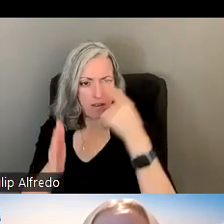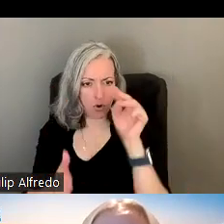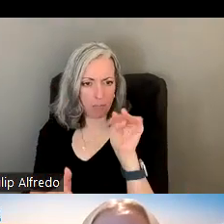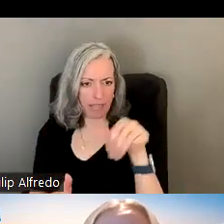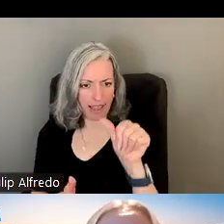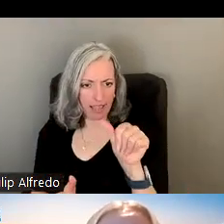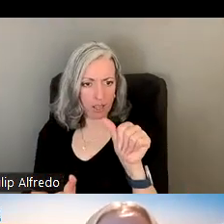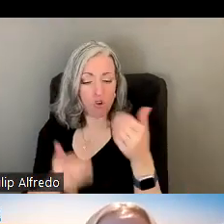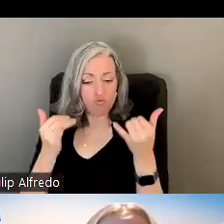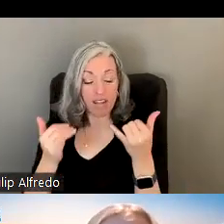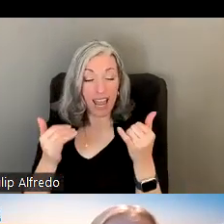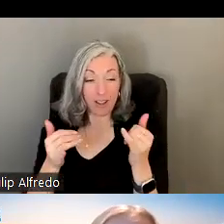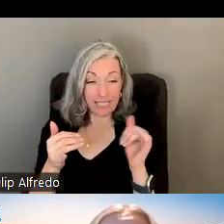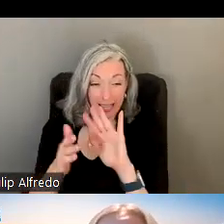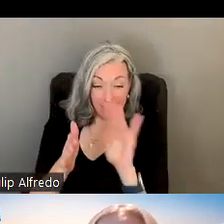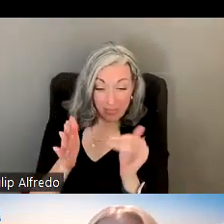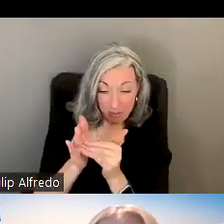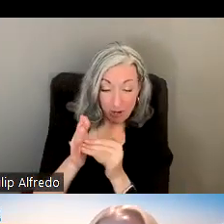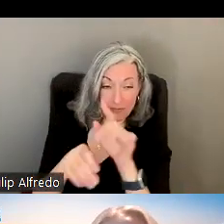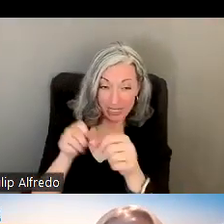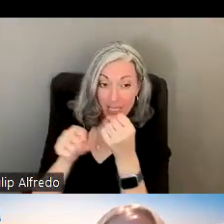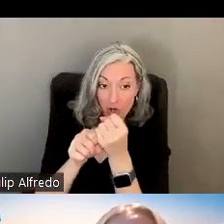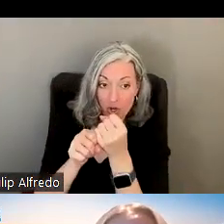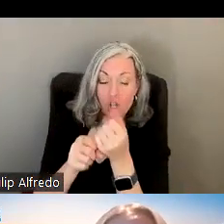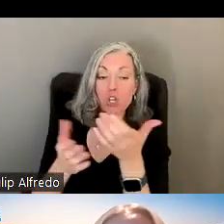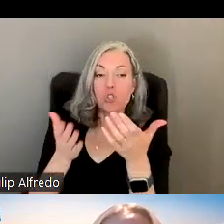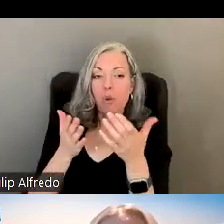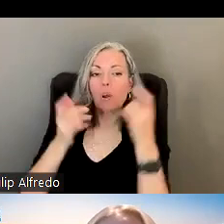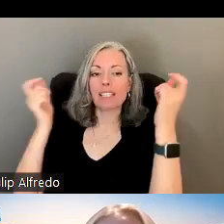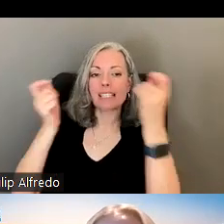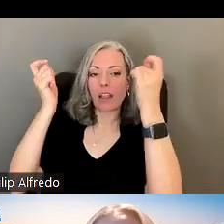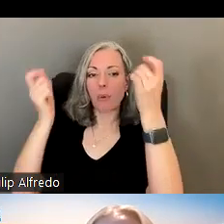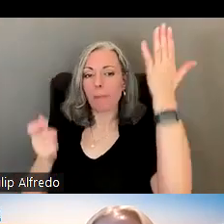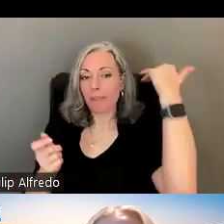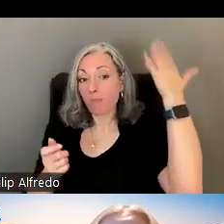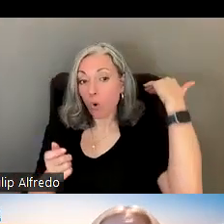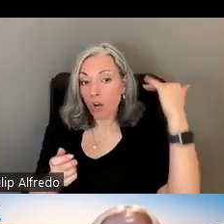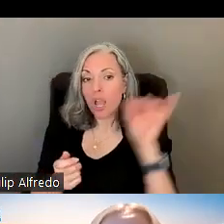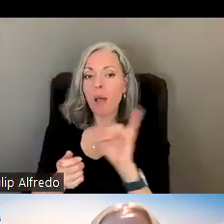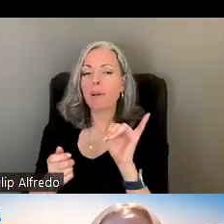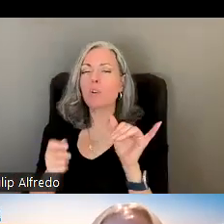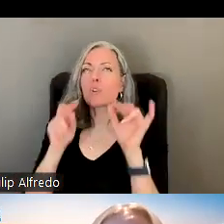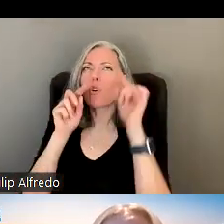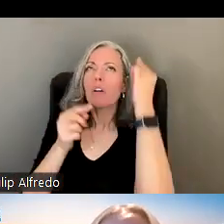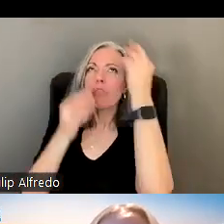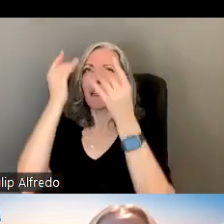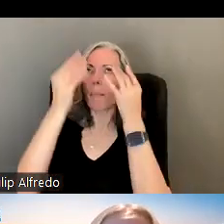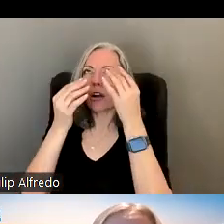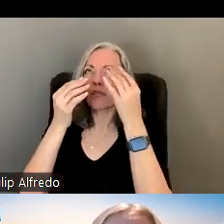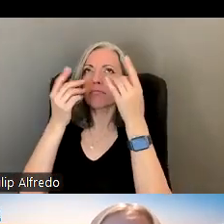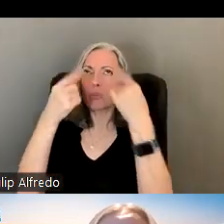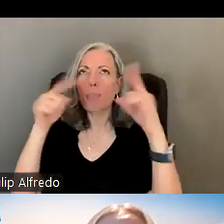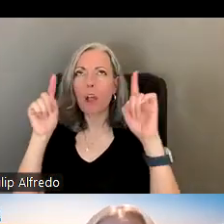mid-year point, and we want to celebrate past successes, but then also reflect on those successes and